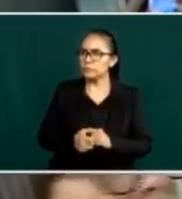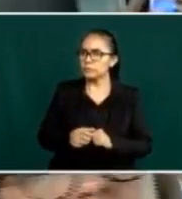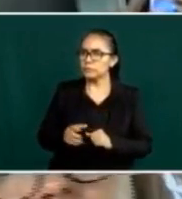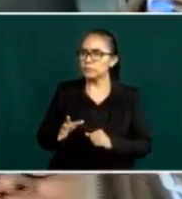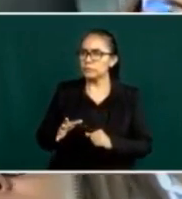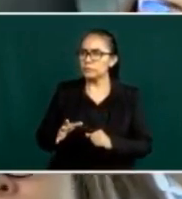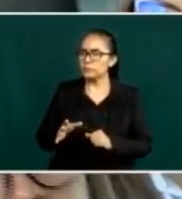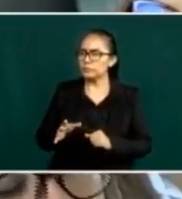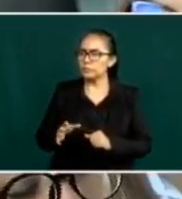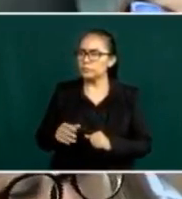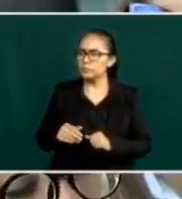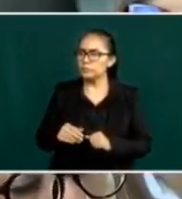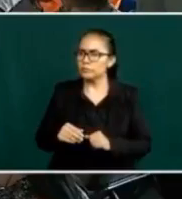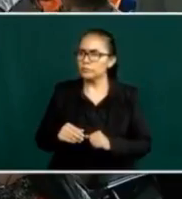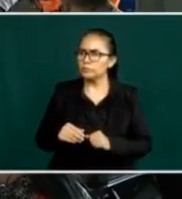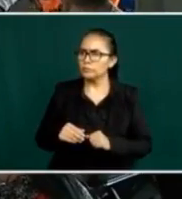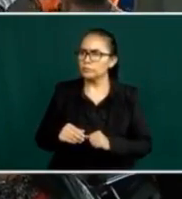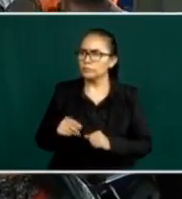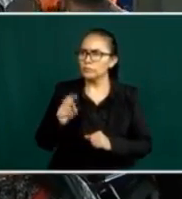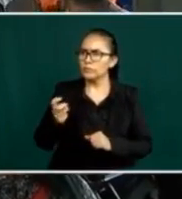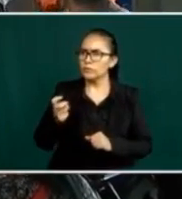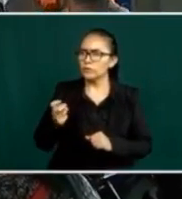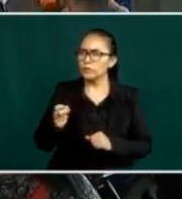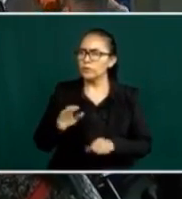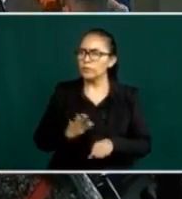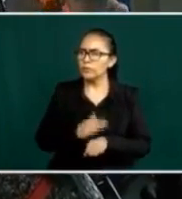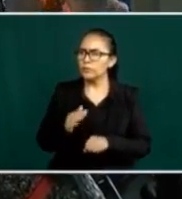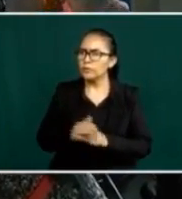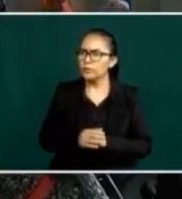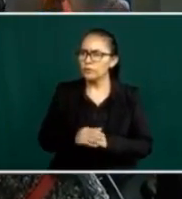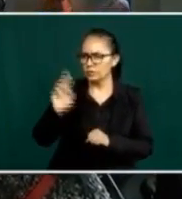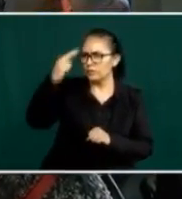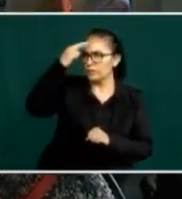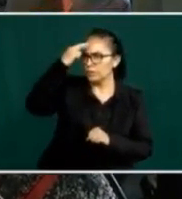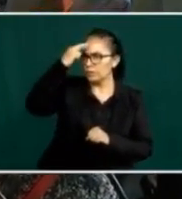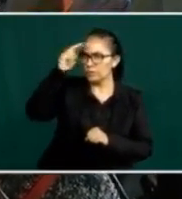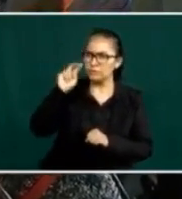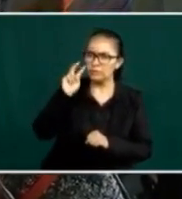me that he was being threatened for death. You might remember him.